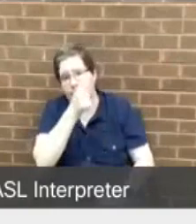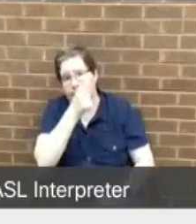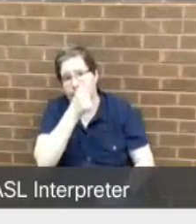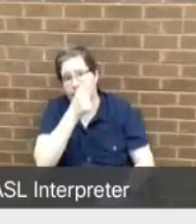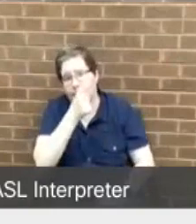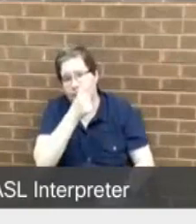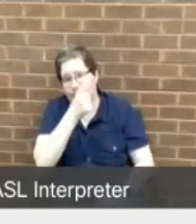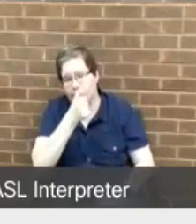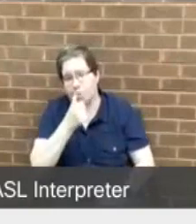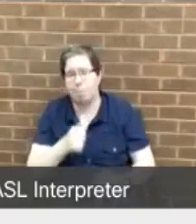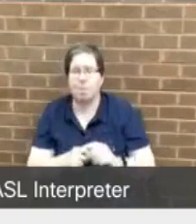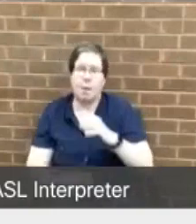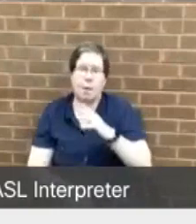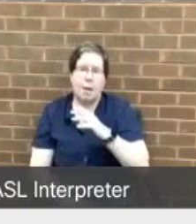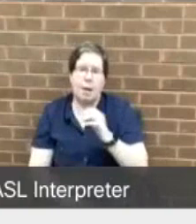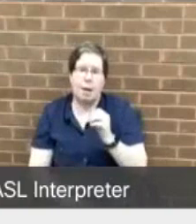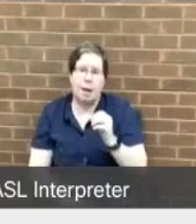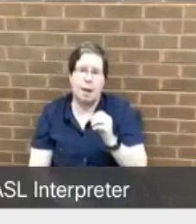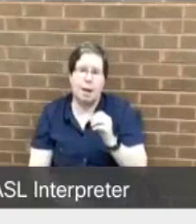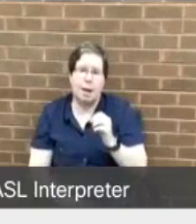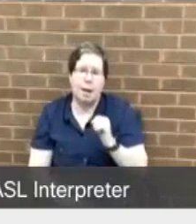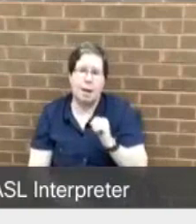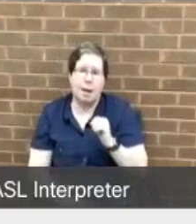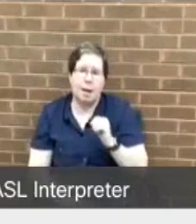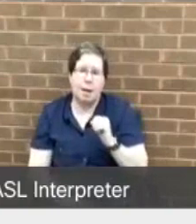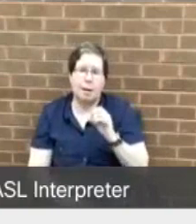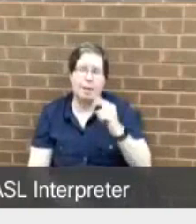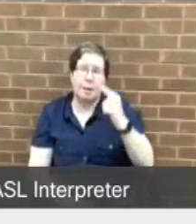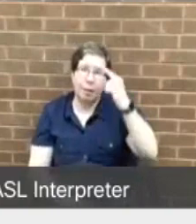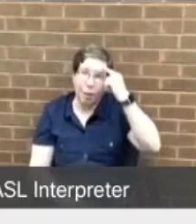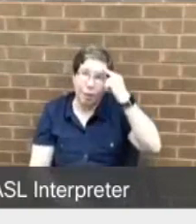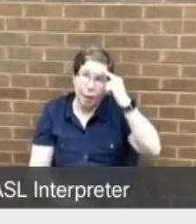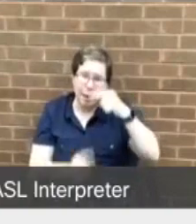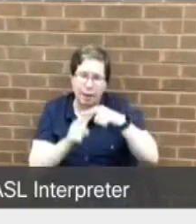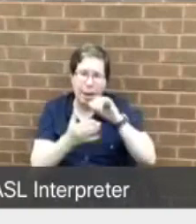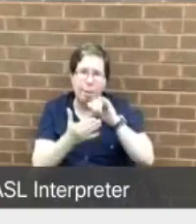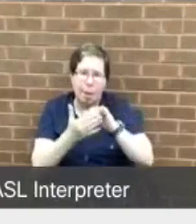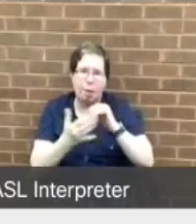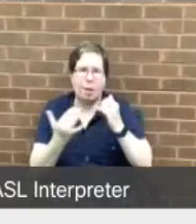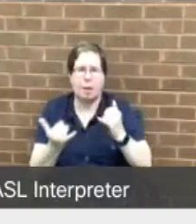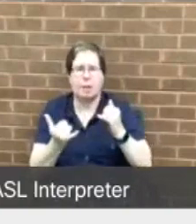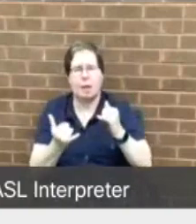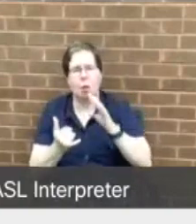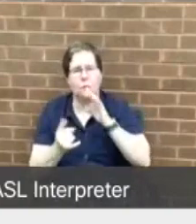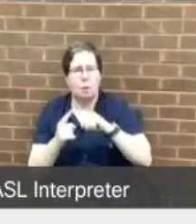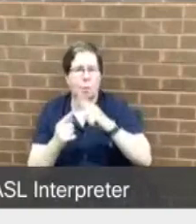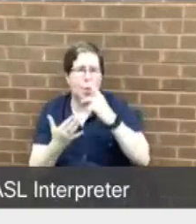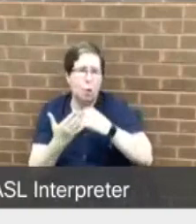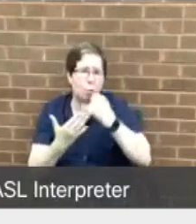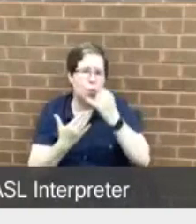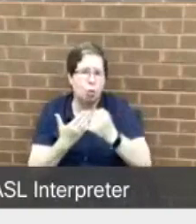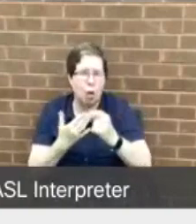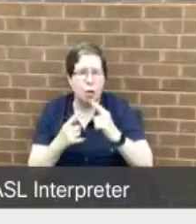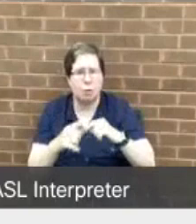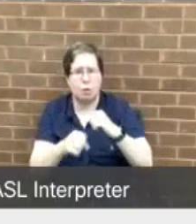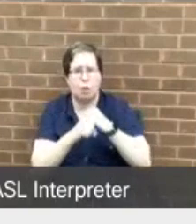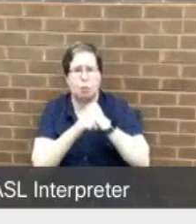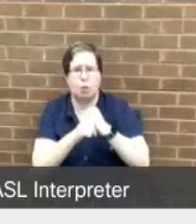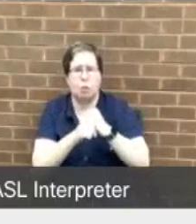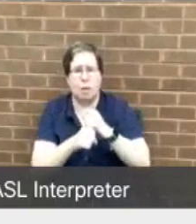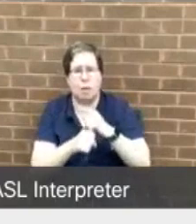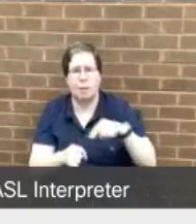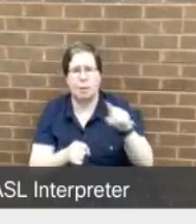And I guess, you know, toward that end, as we think about projects to protect vulnerable